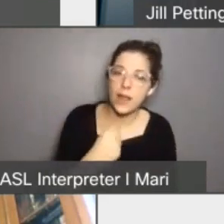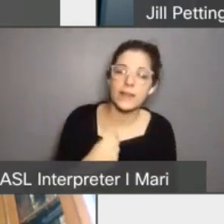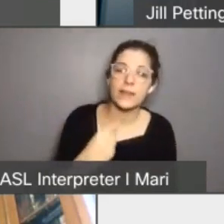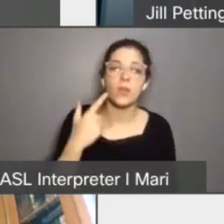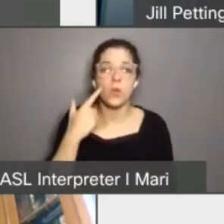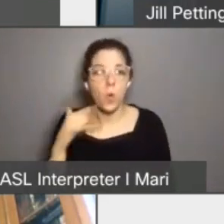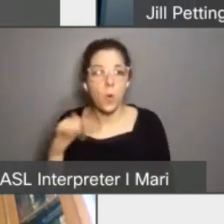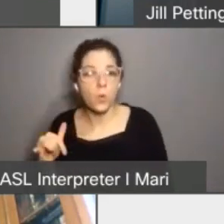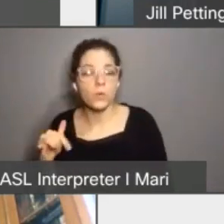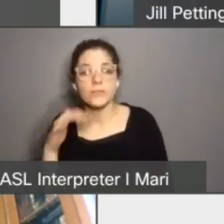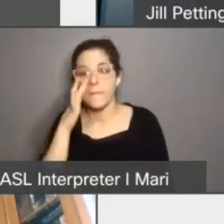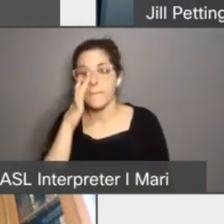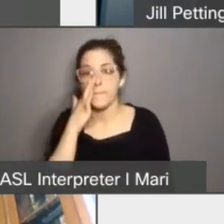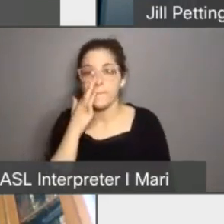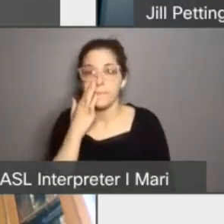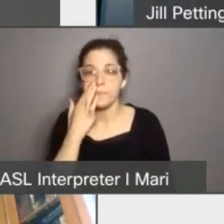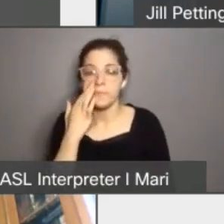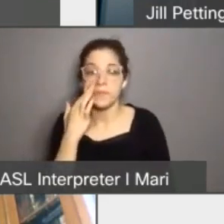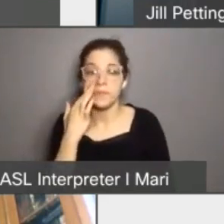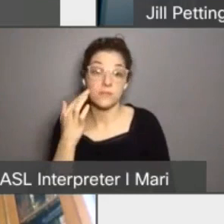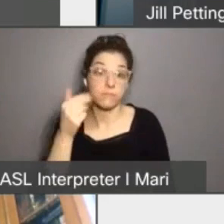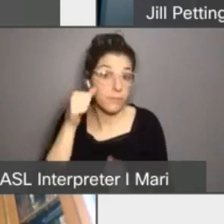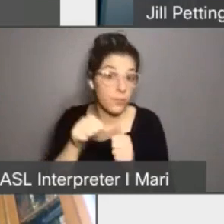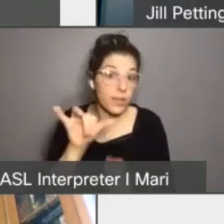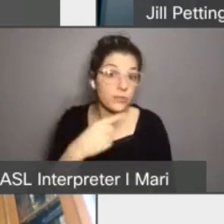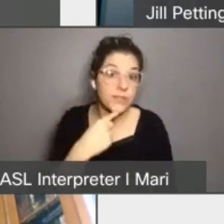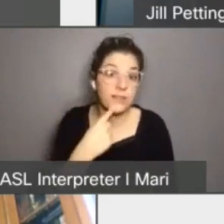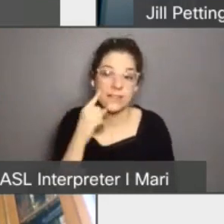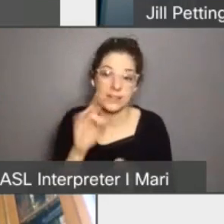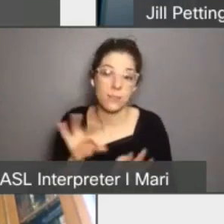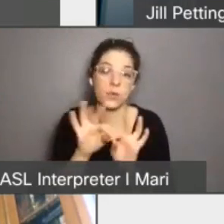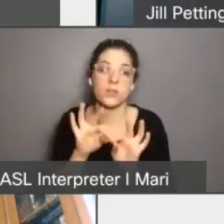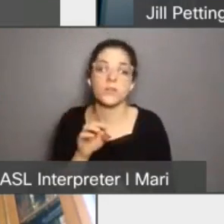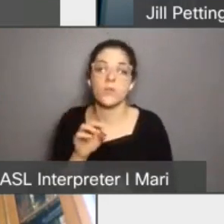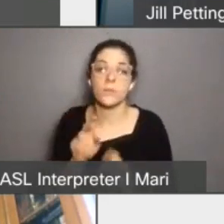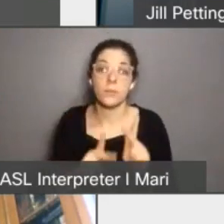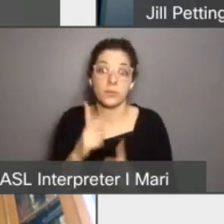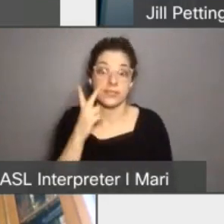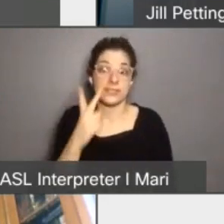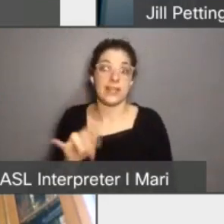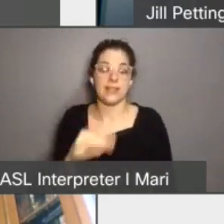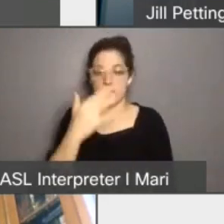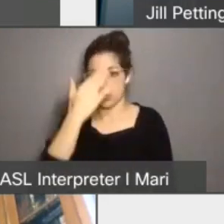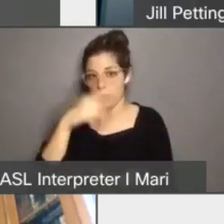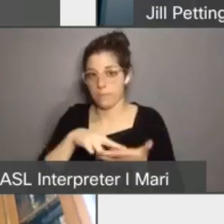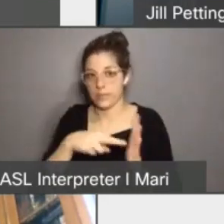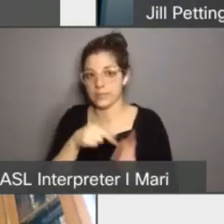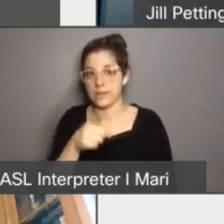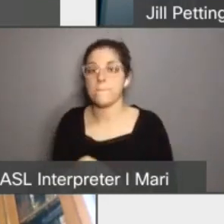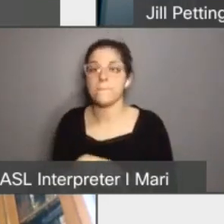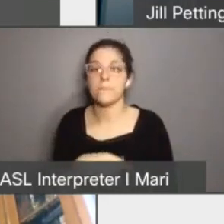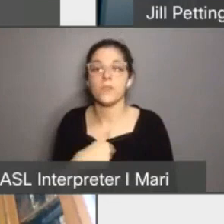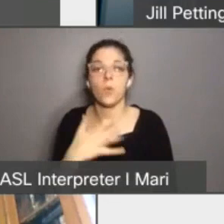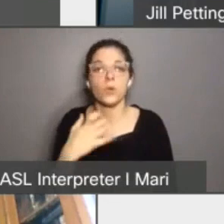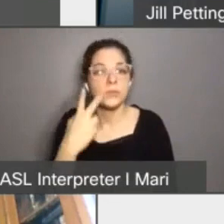gold. It's memorable, like you said, which I think is important. So when people see it, they know what it is. Yeah. I wanted to